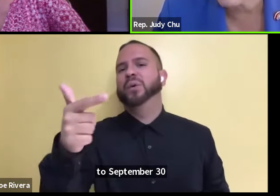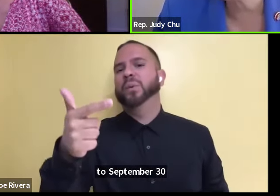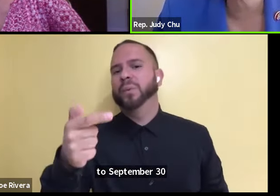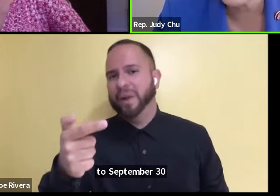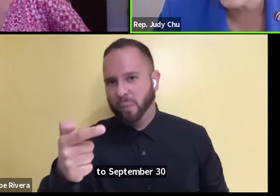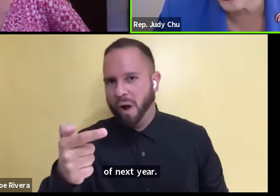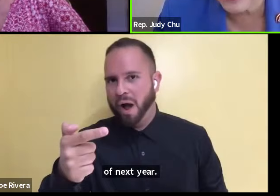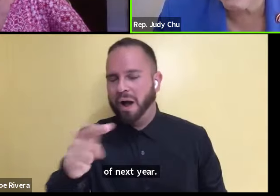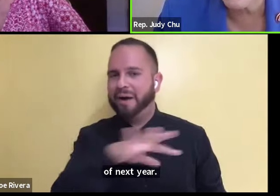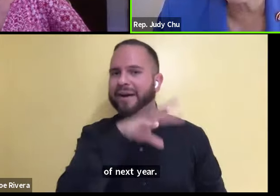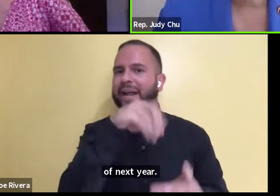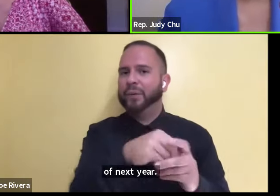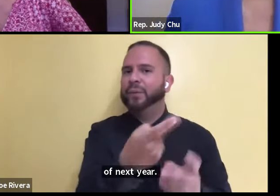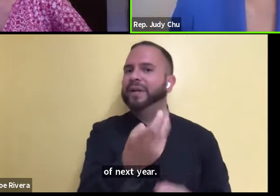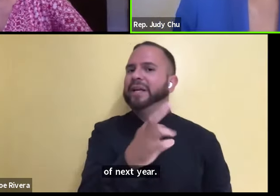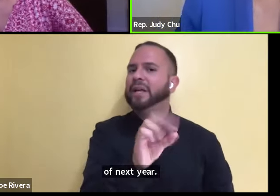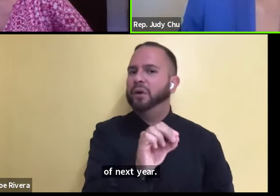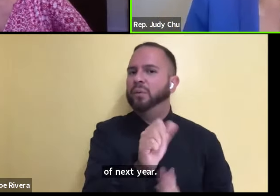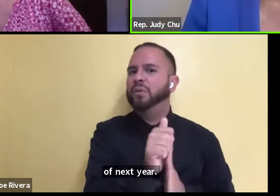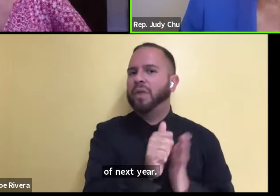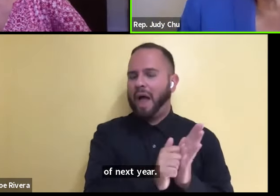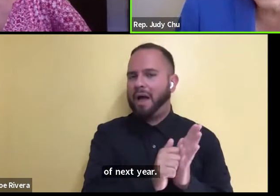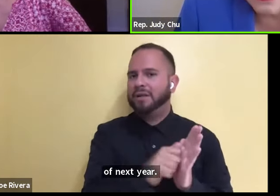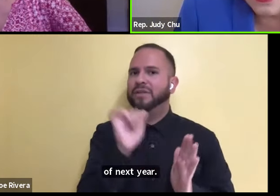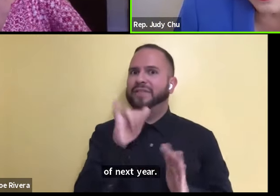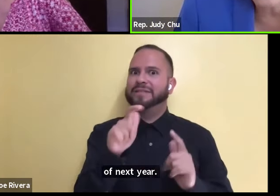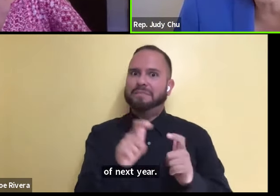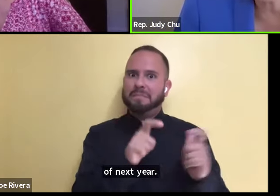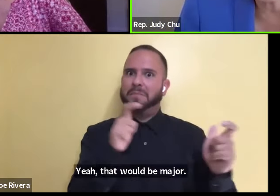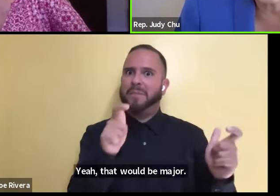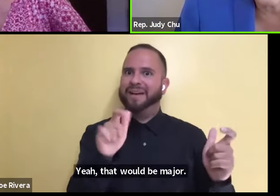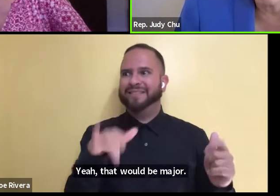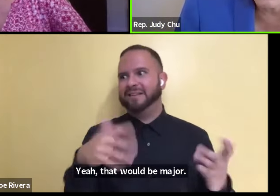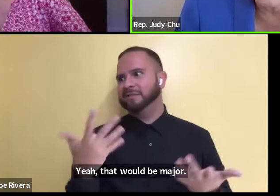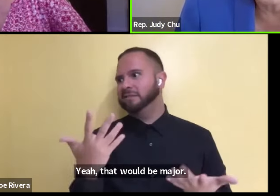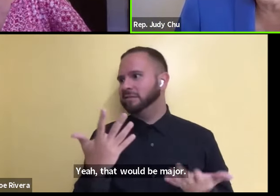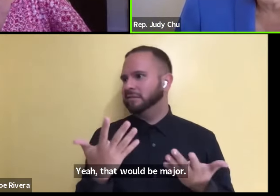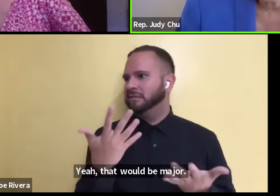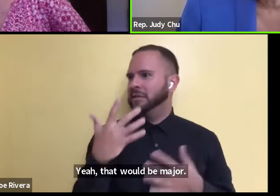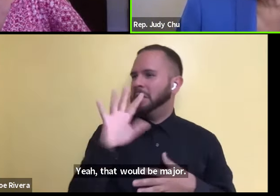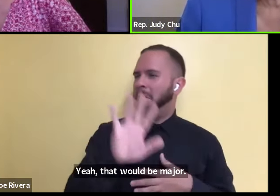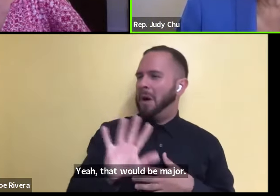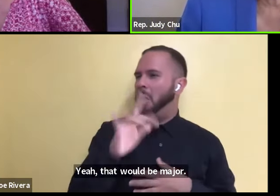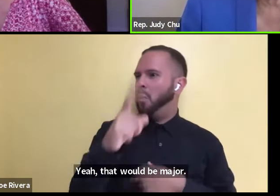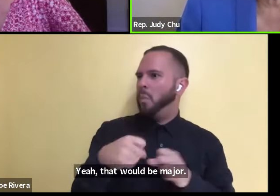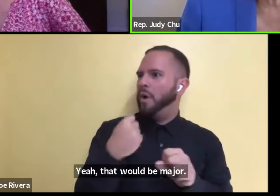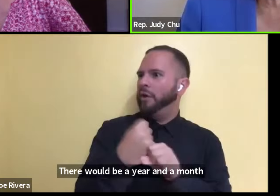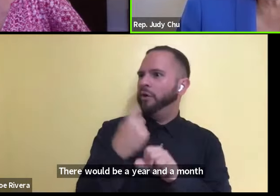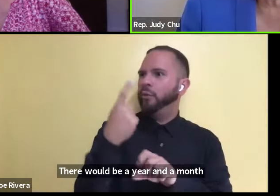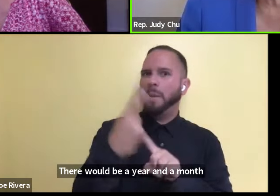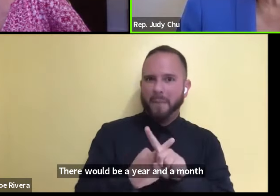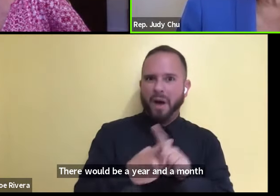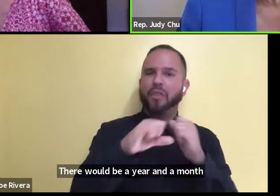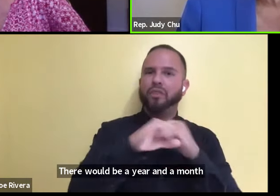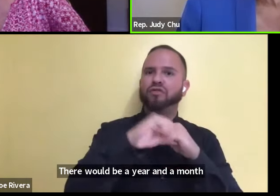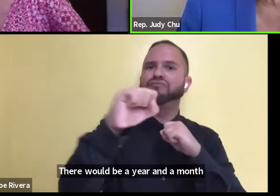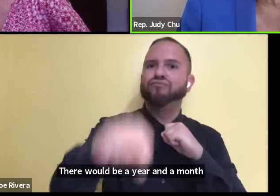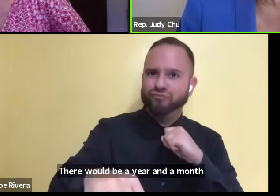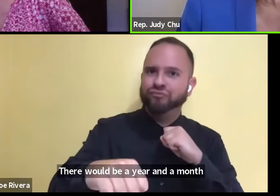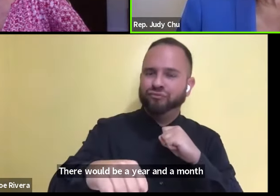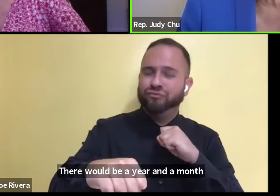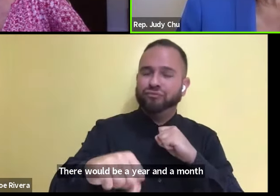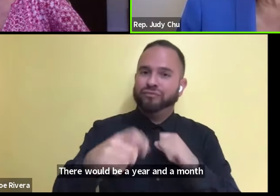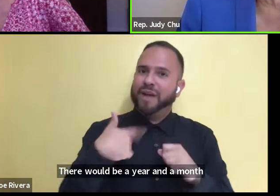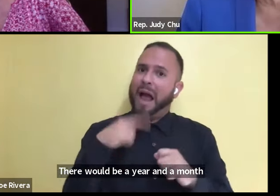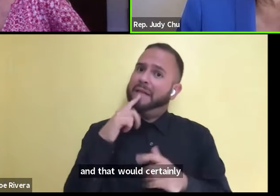yeah, that would be major. That'd be a year and a month, and that would certainly